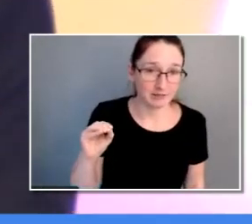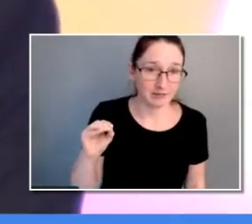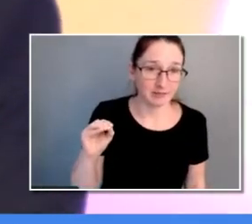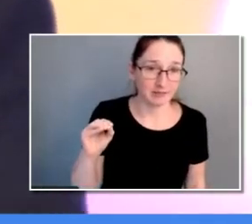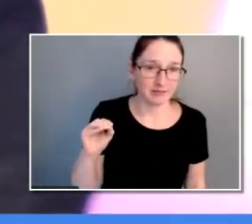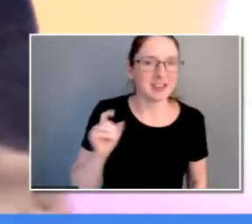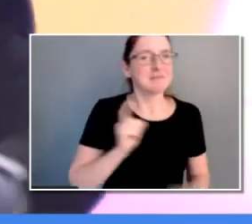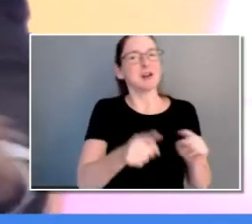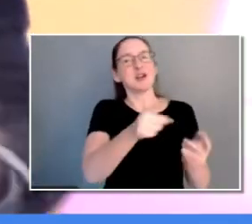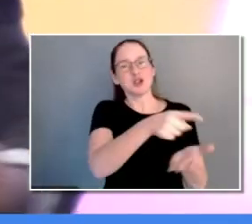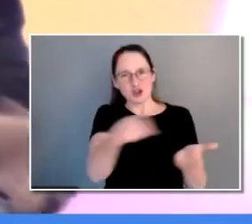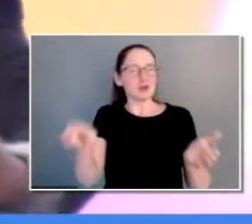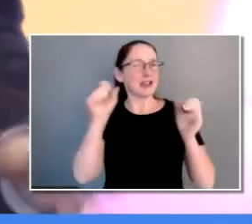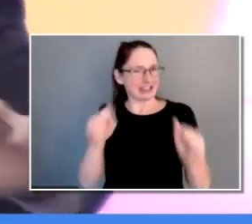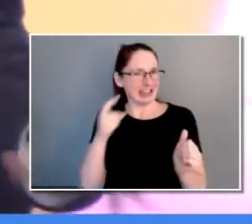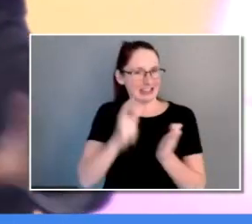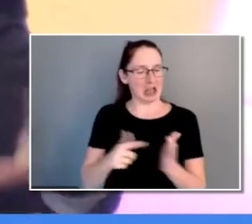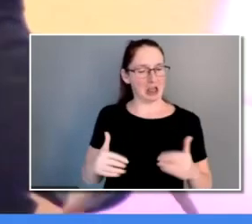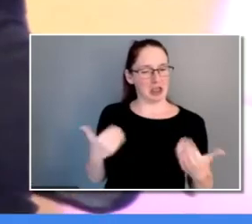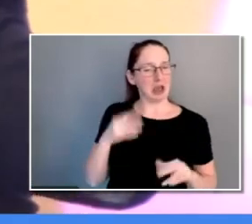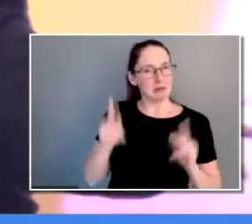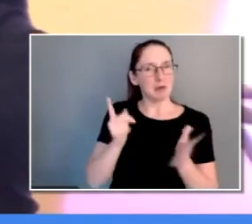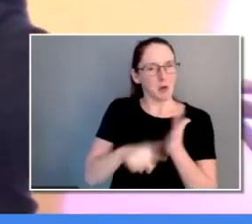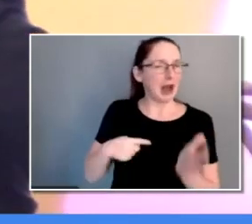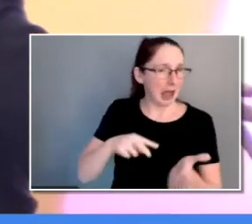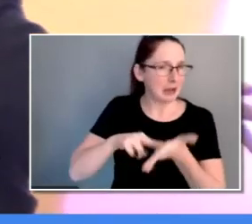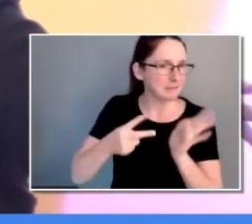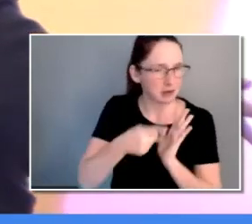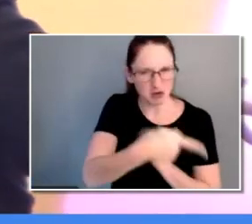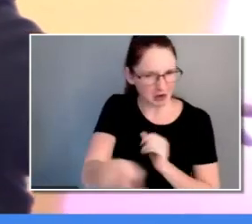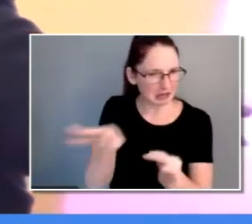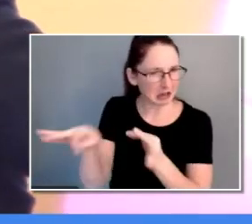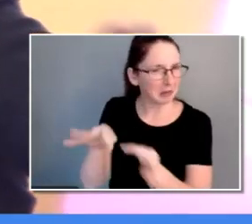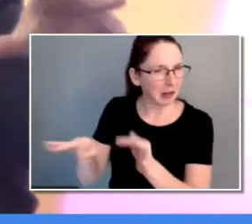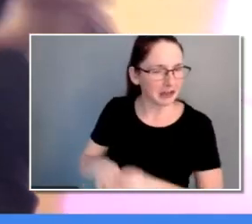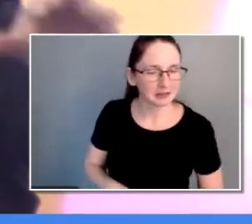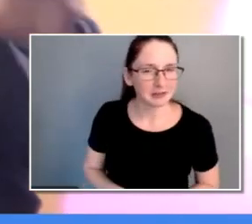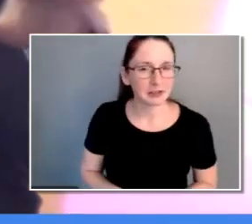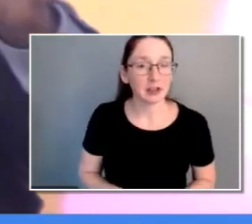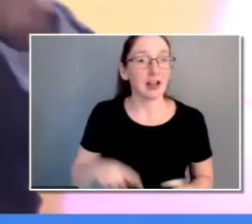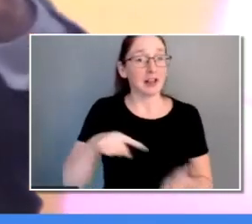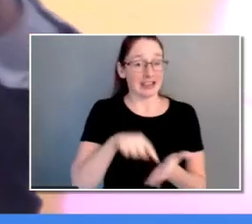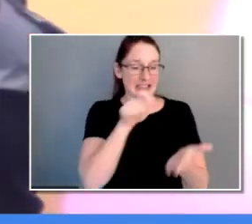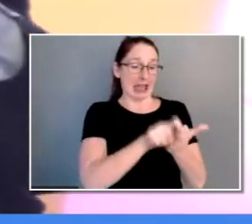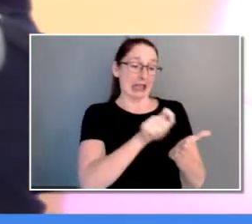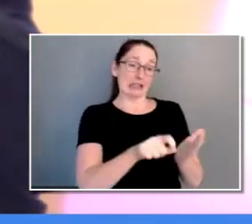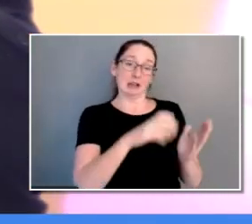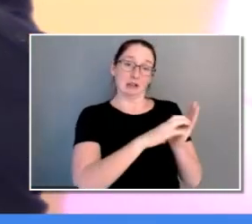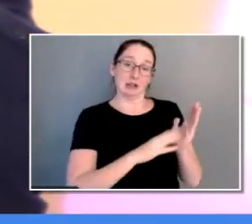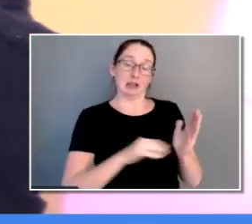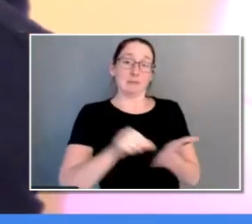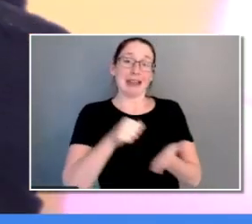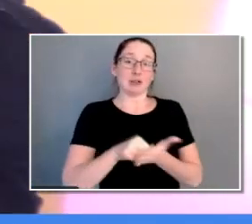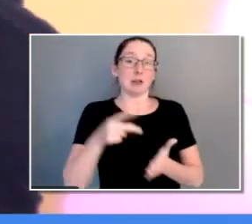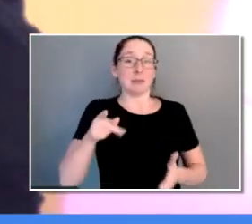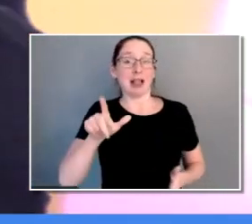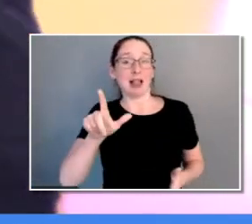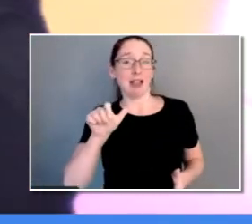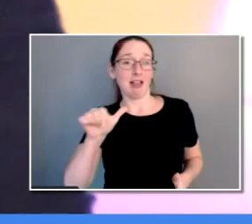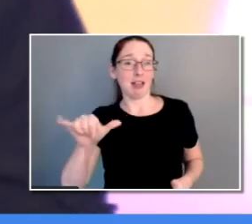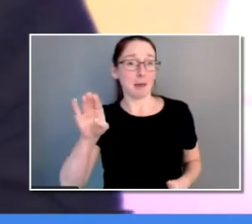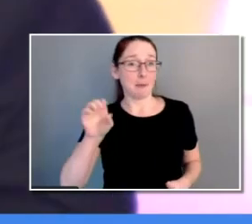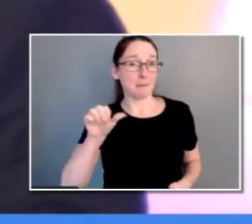But y'all can tell the young folks what I mean by that. This essay was in the pages of Playboy, and Dr. King in